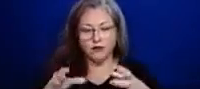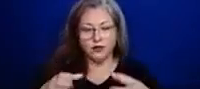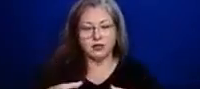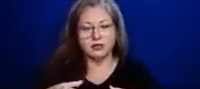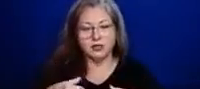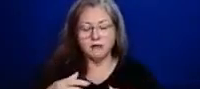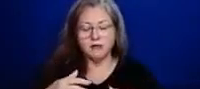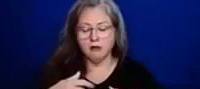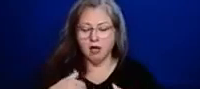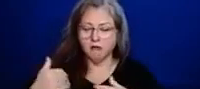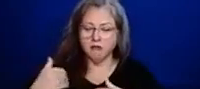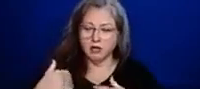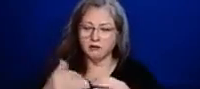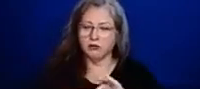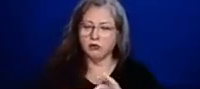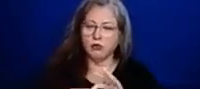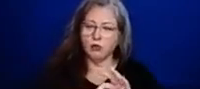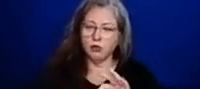I coordinate.